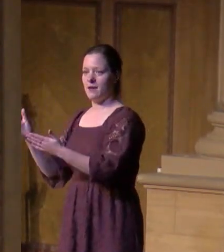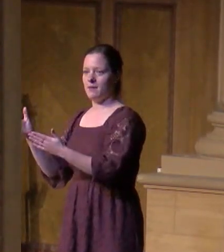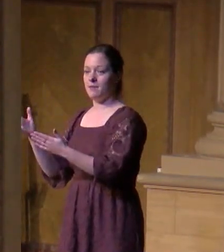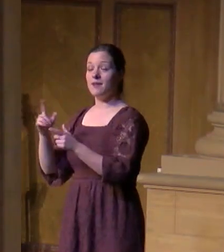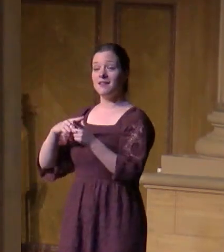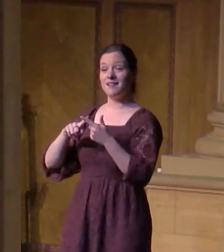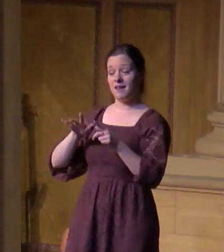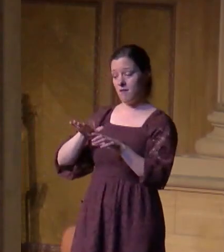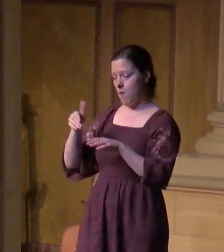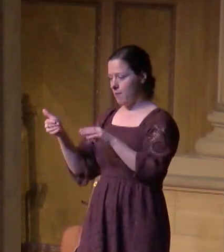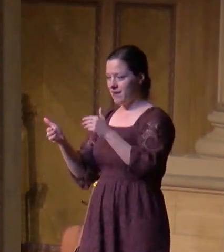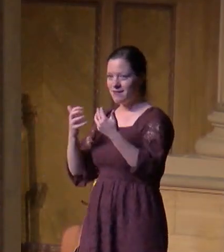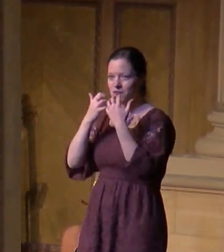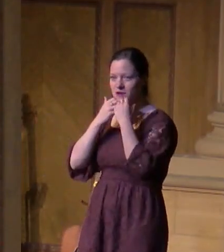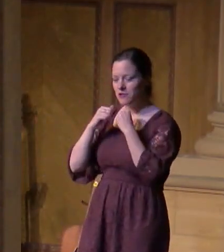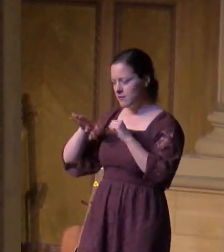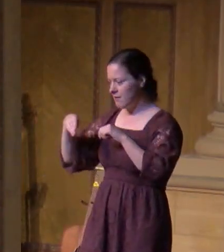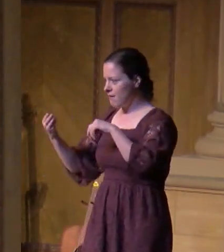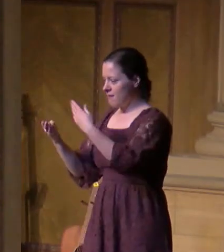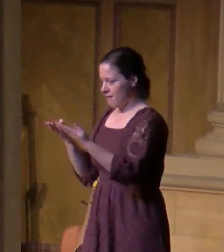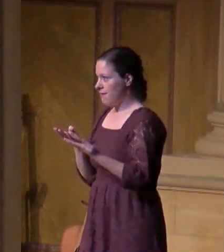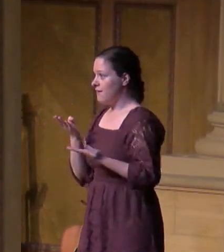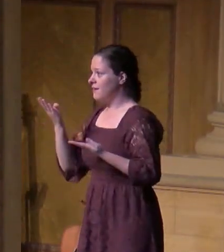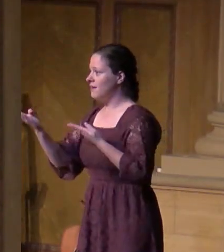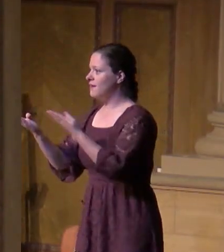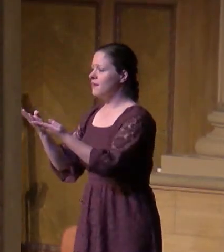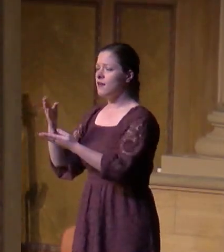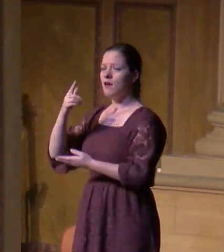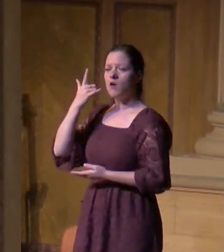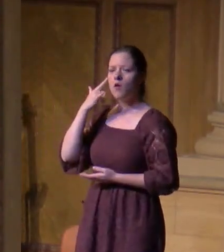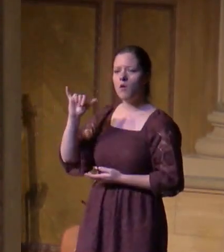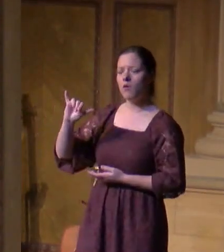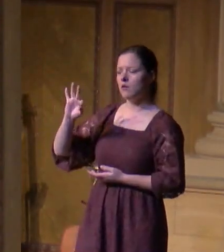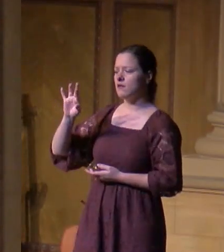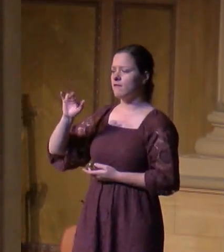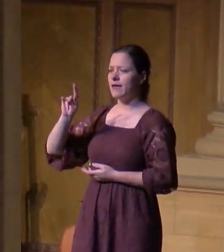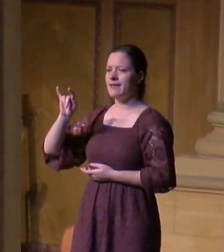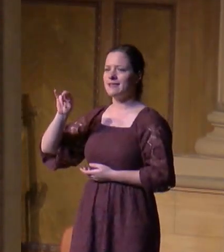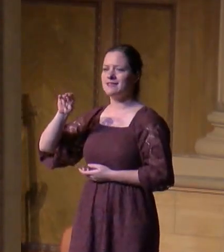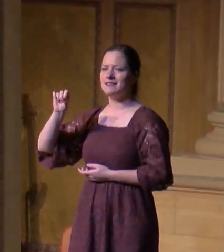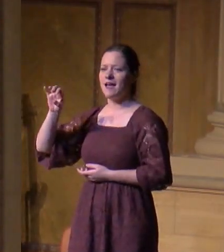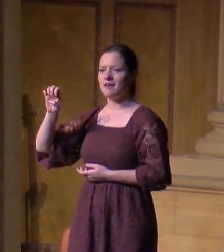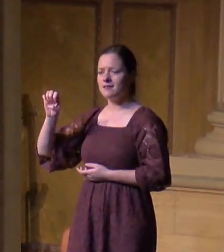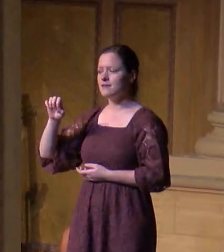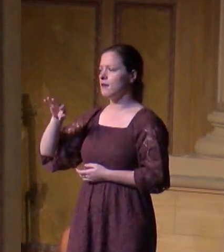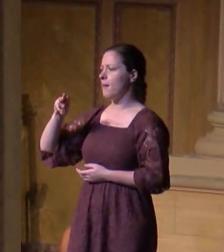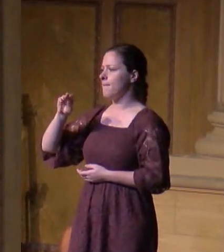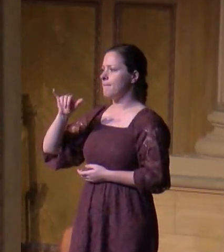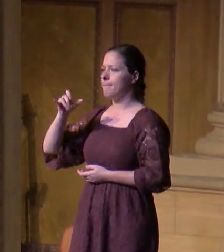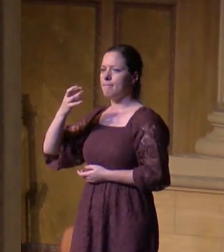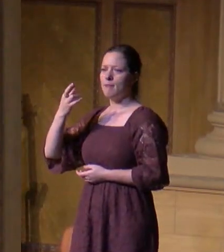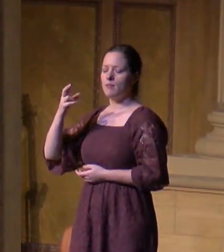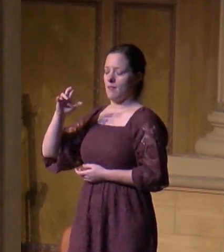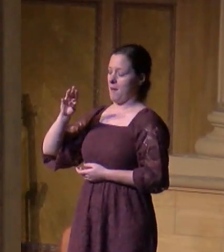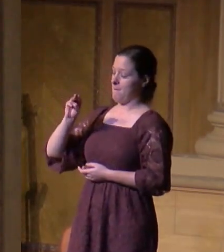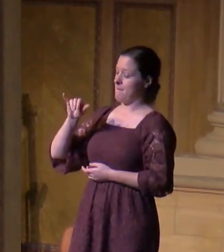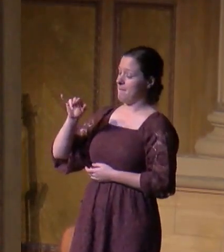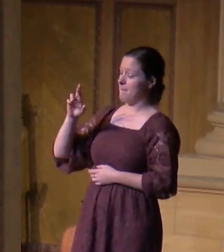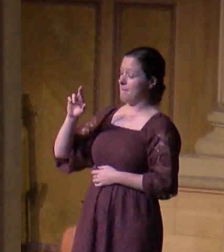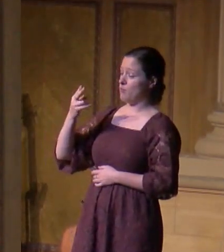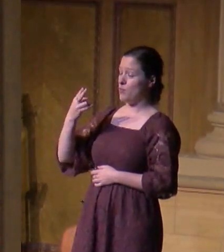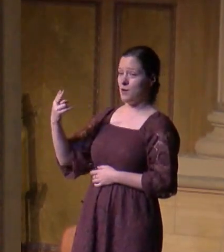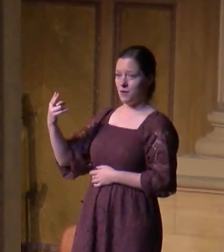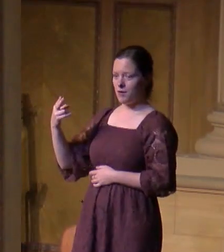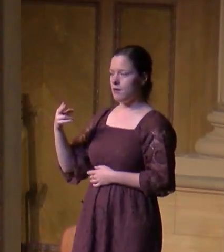then opening their treasures they offered him gifts gold and frankincense and myrrh and being warned in a dream not to return to Herod they